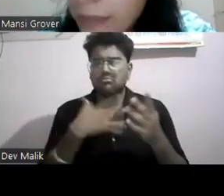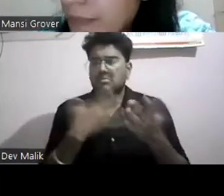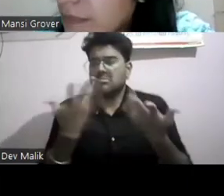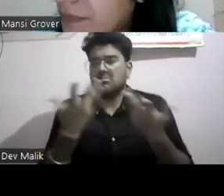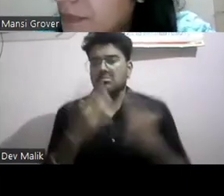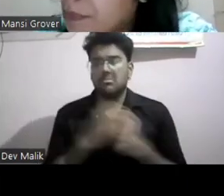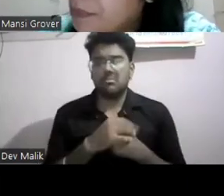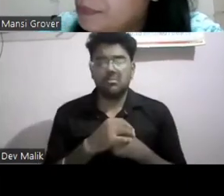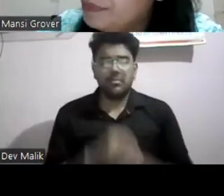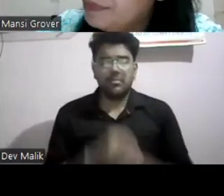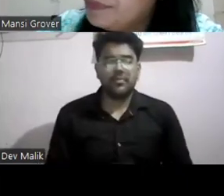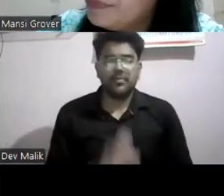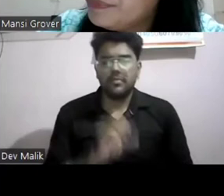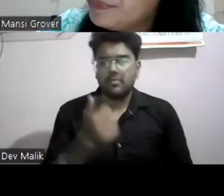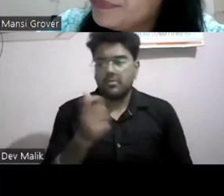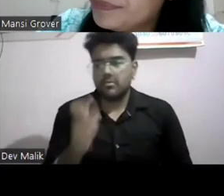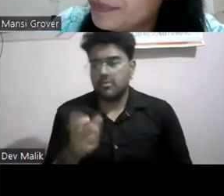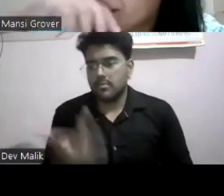Anyone?